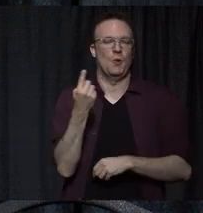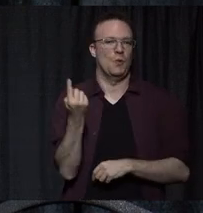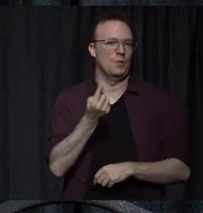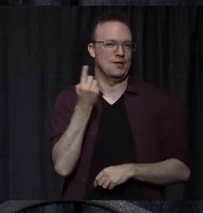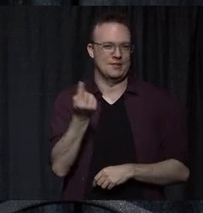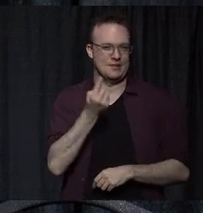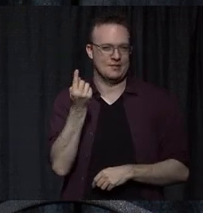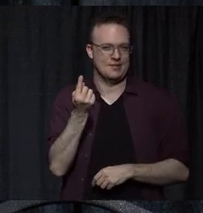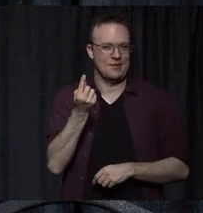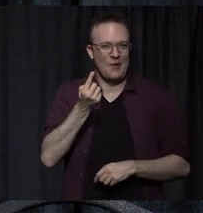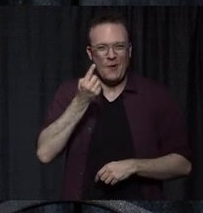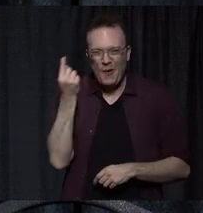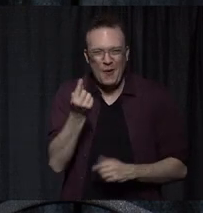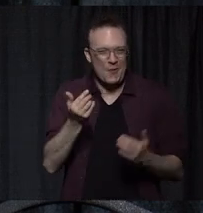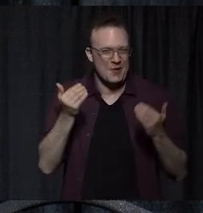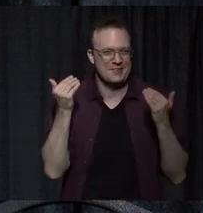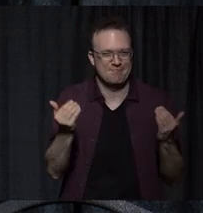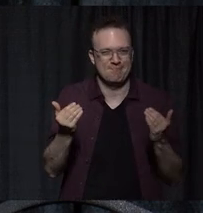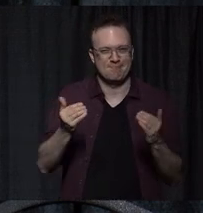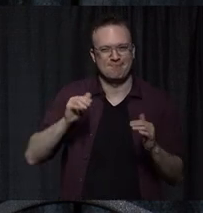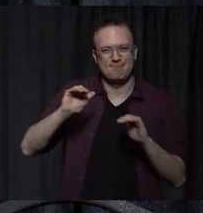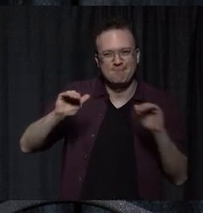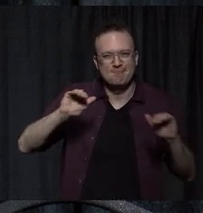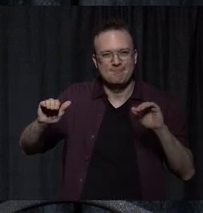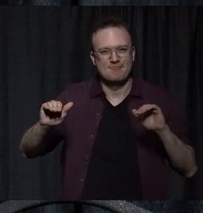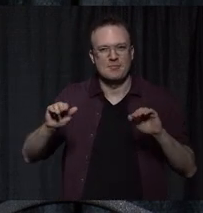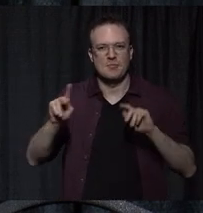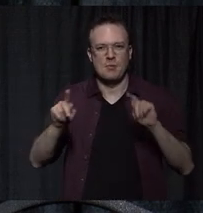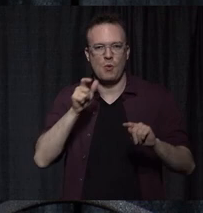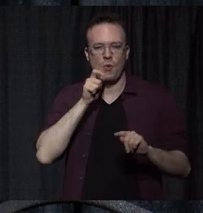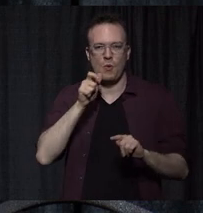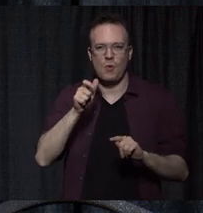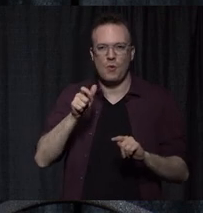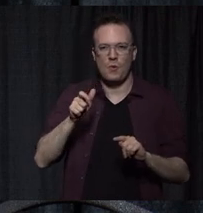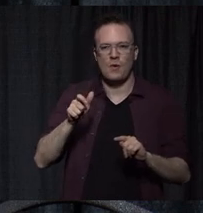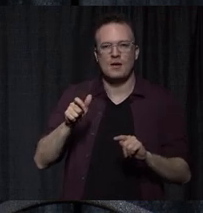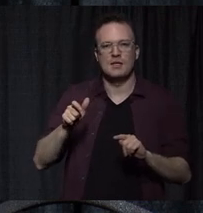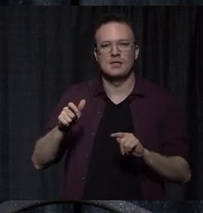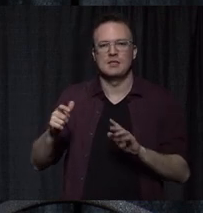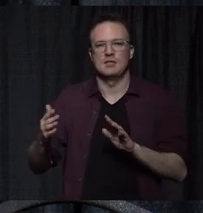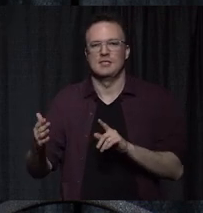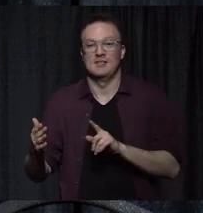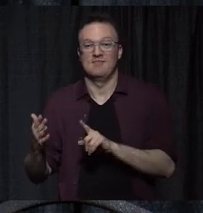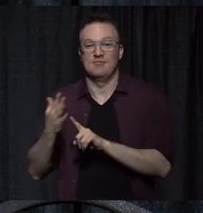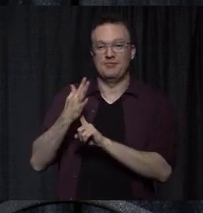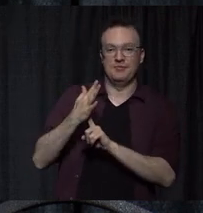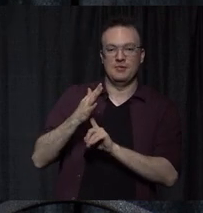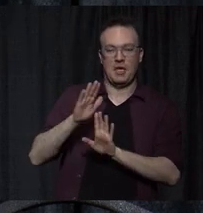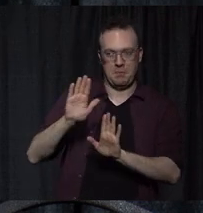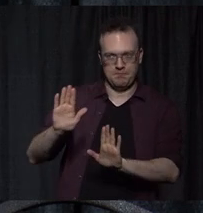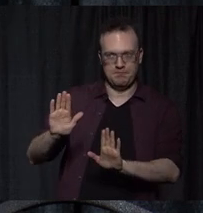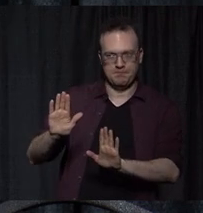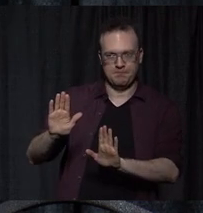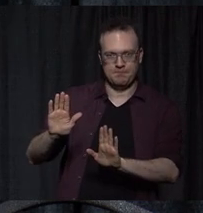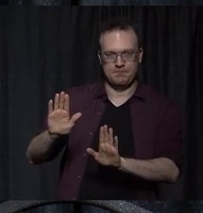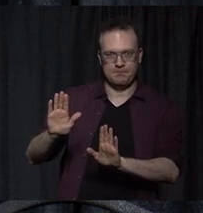times. Always do those reminders to folks who step where they shouldn't with you,